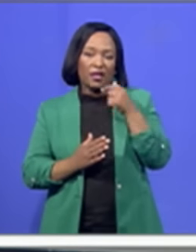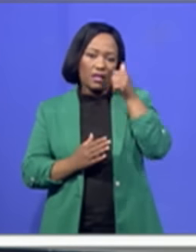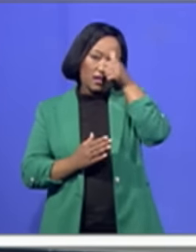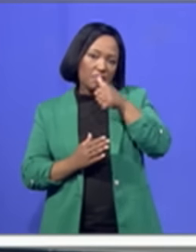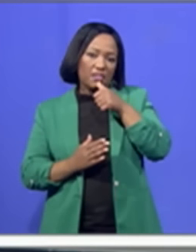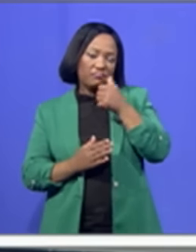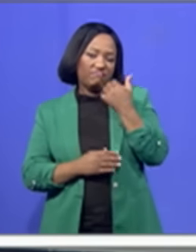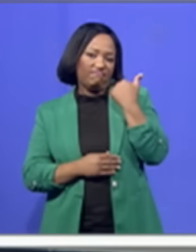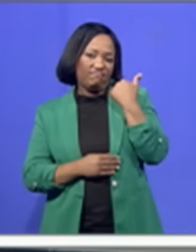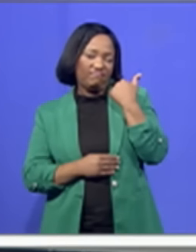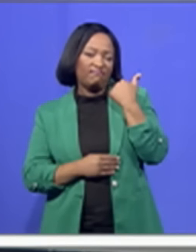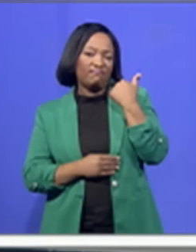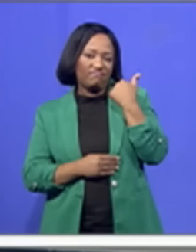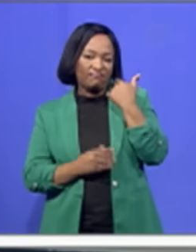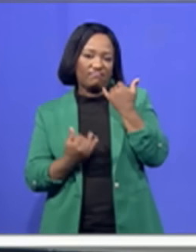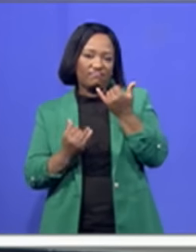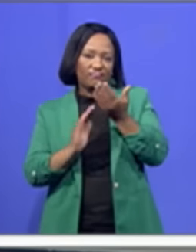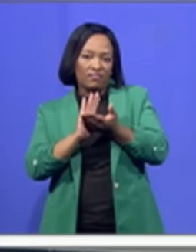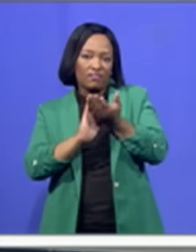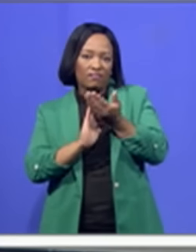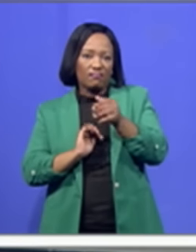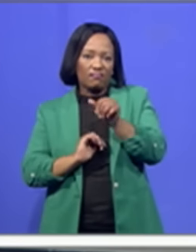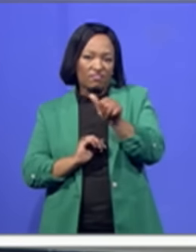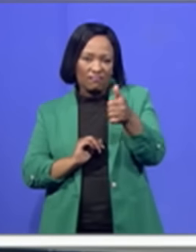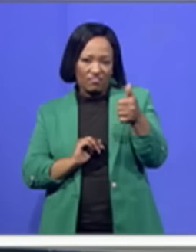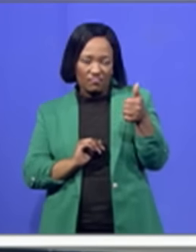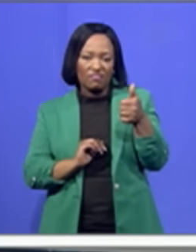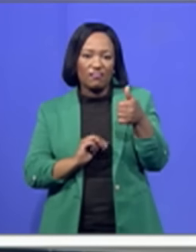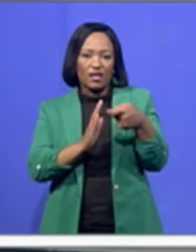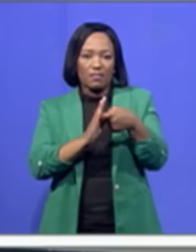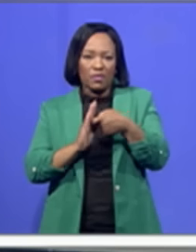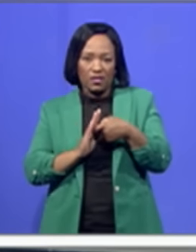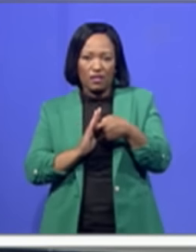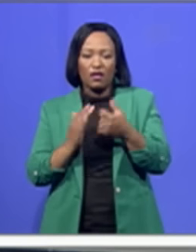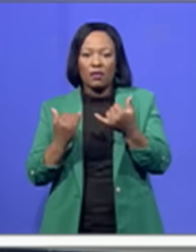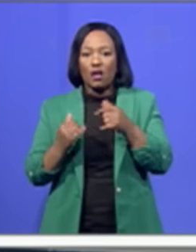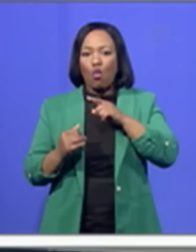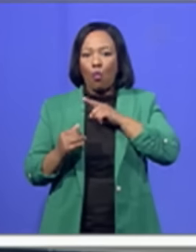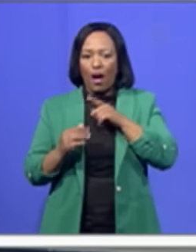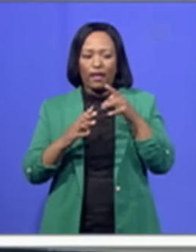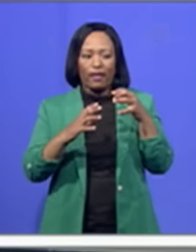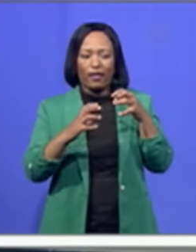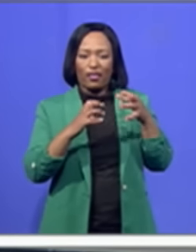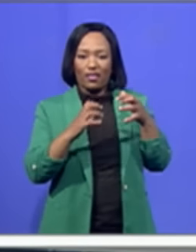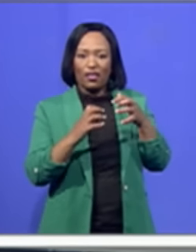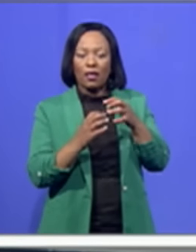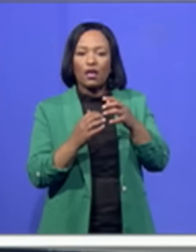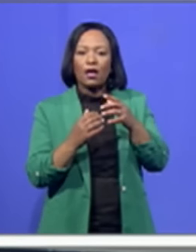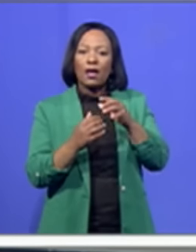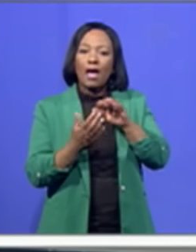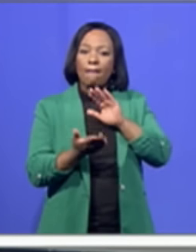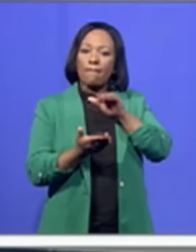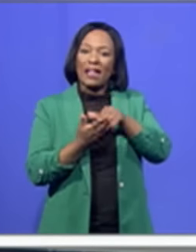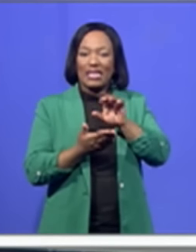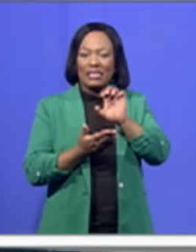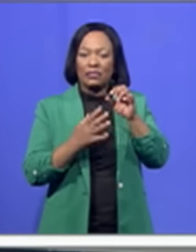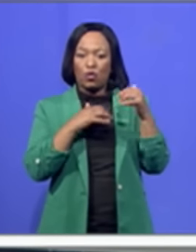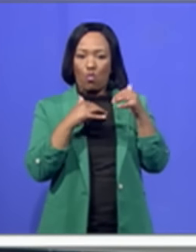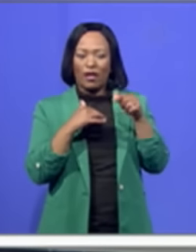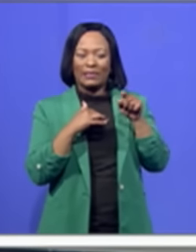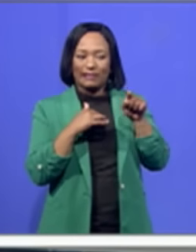ge šita le go oketšwa ga ditheko tše dingwe di hlotše ke ntwa yeo e tšwelago pele ka Middle East.